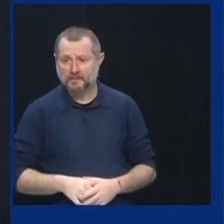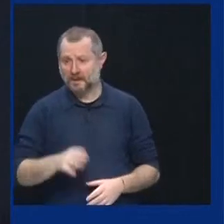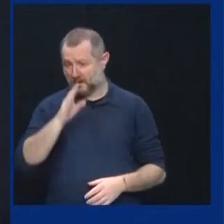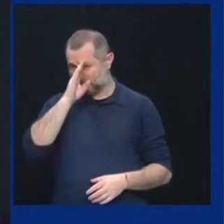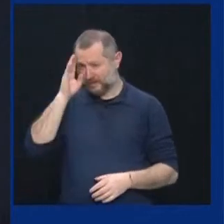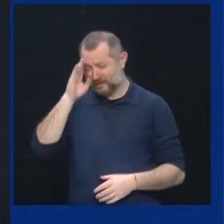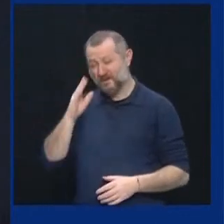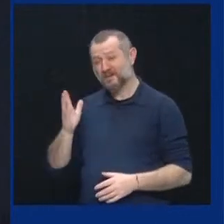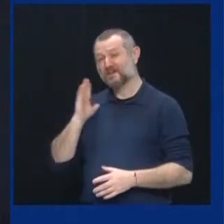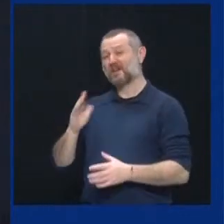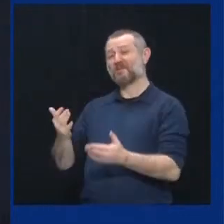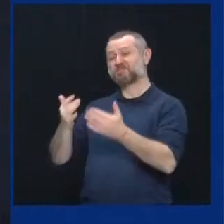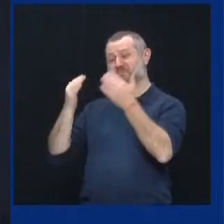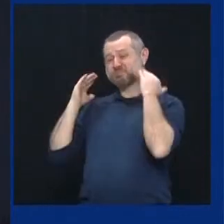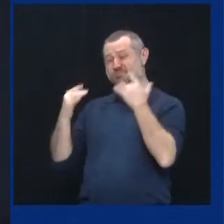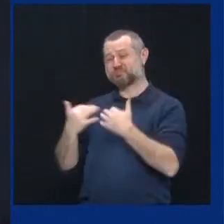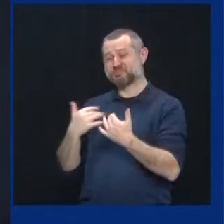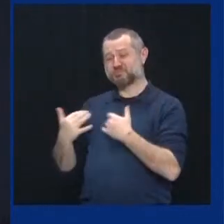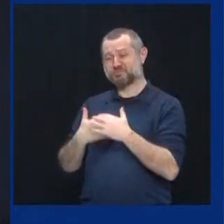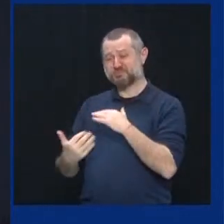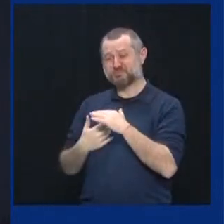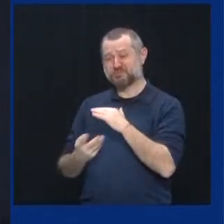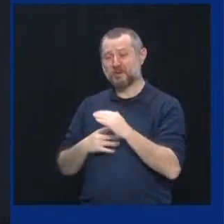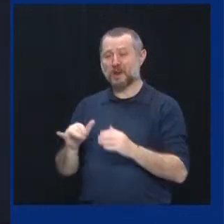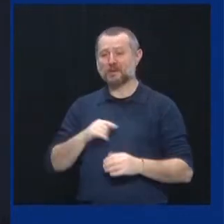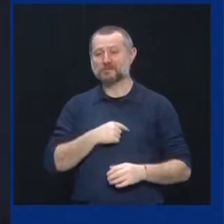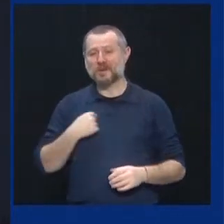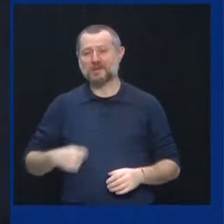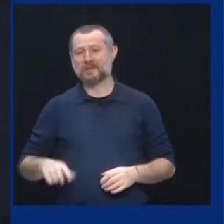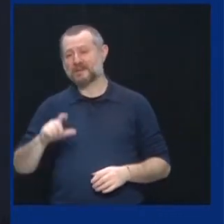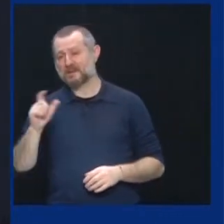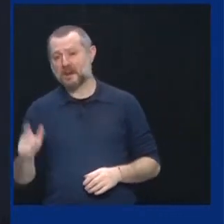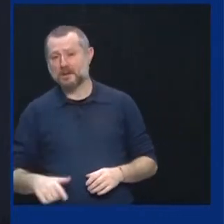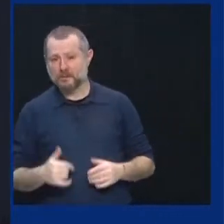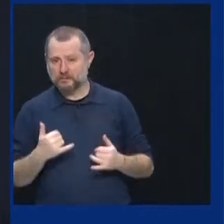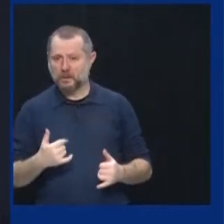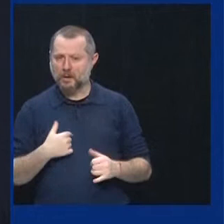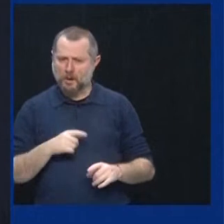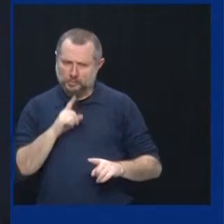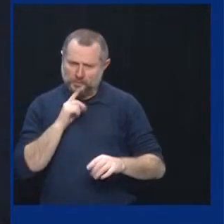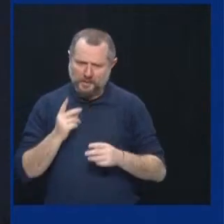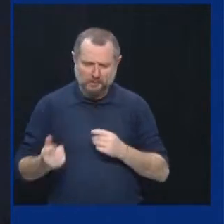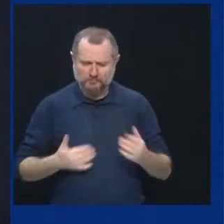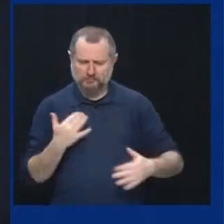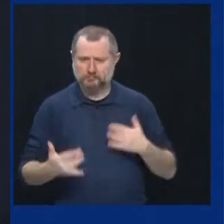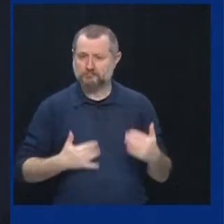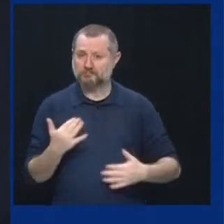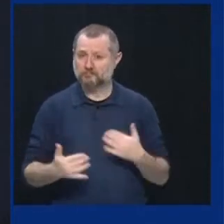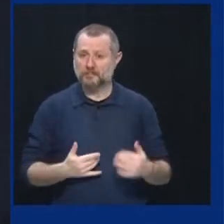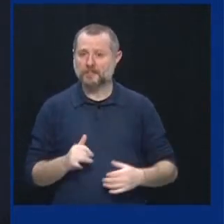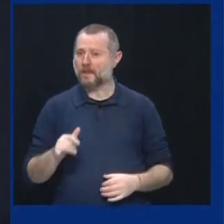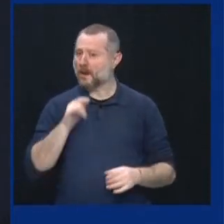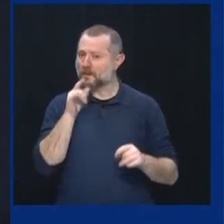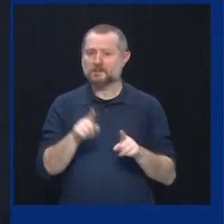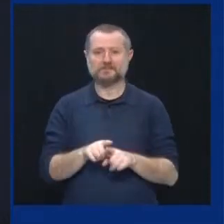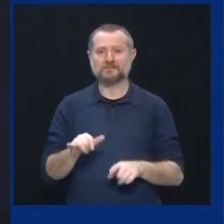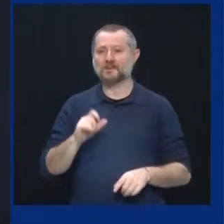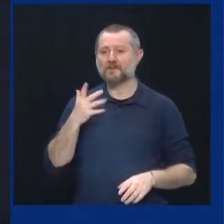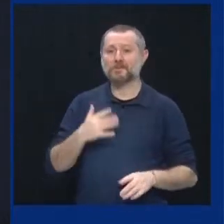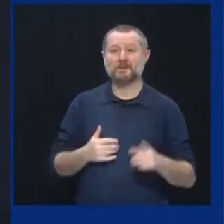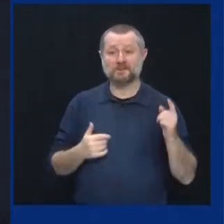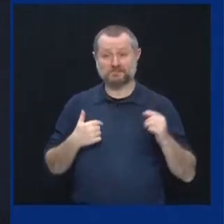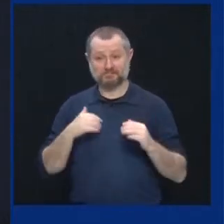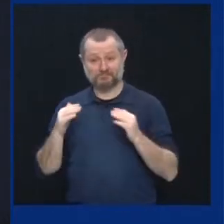hospitals, like China, like Italy. That never happened. We never wound up in the situation that California is